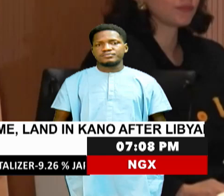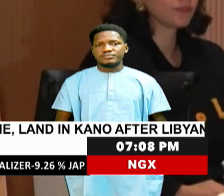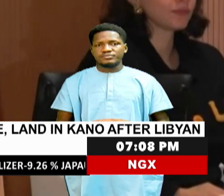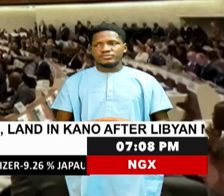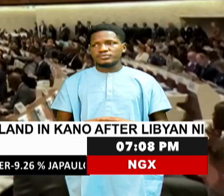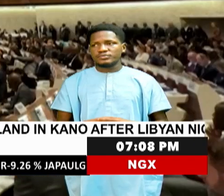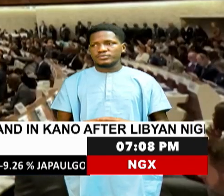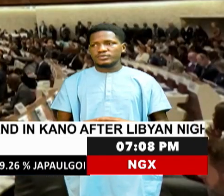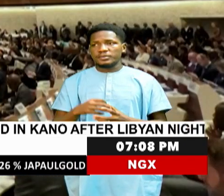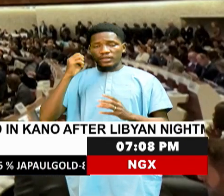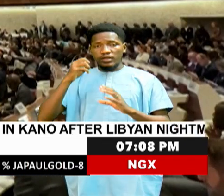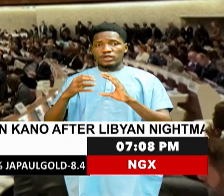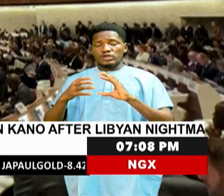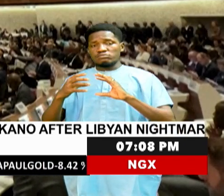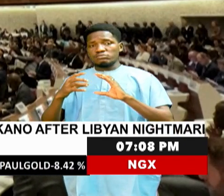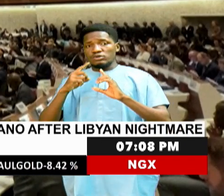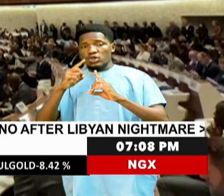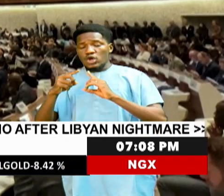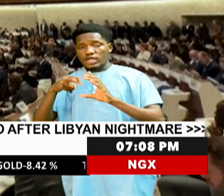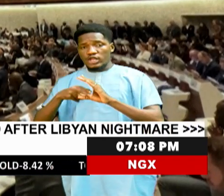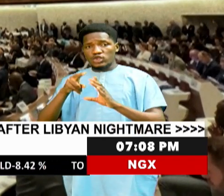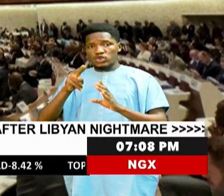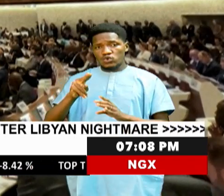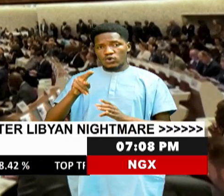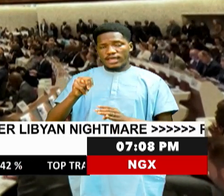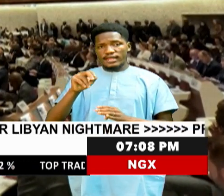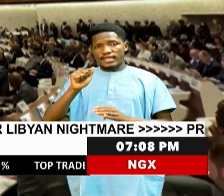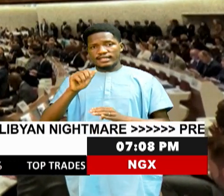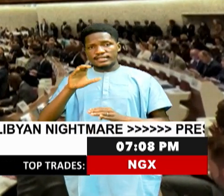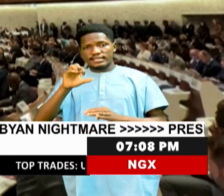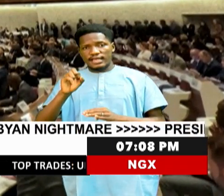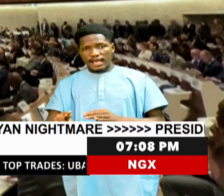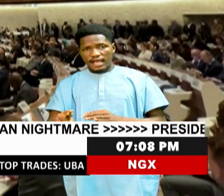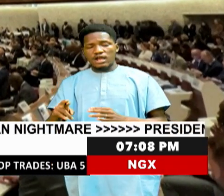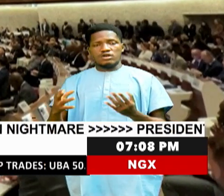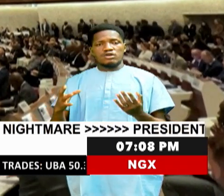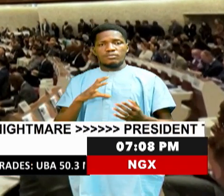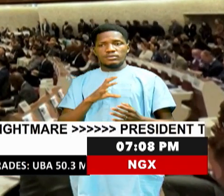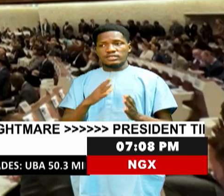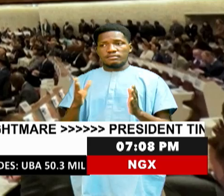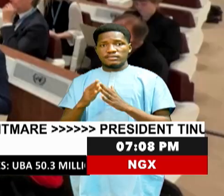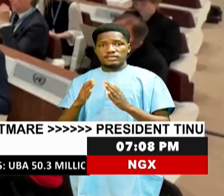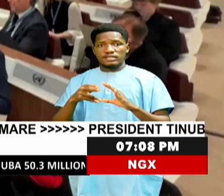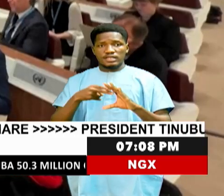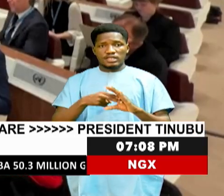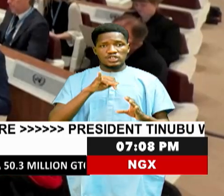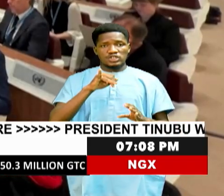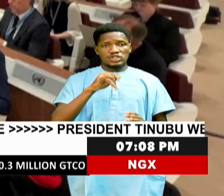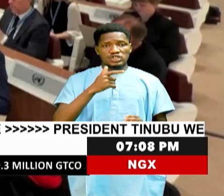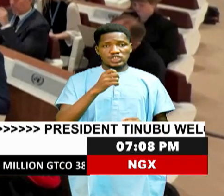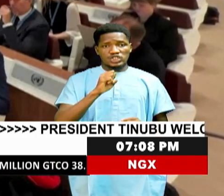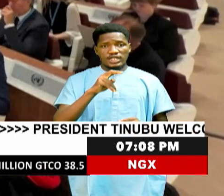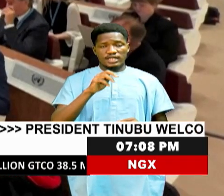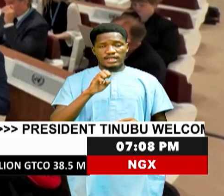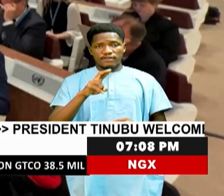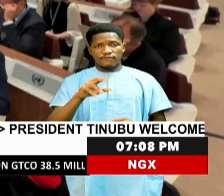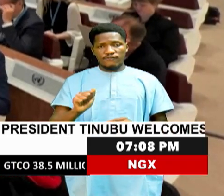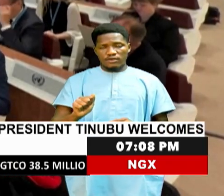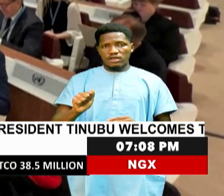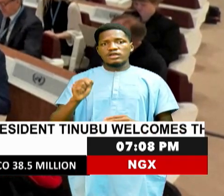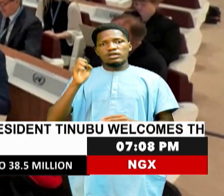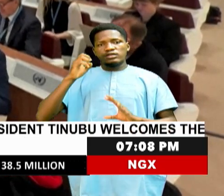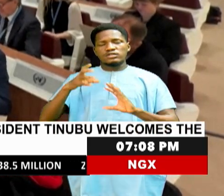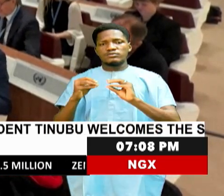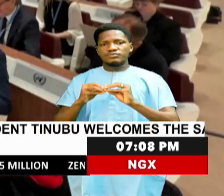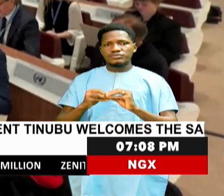the UNHCR Refugee Agency's annual Executive Committee meeting in Geneva, Grandi says a ceasefire that is sustained